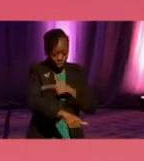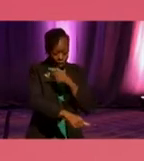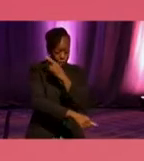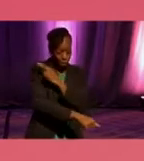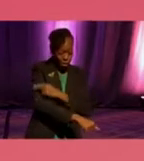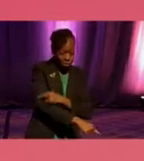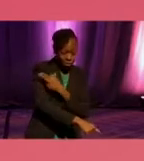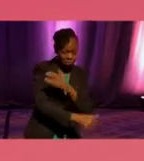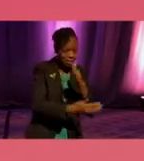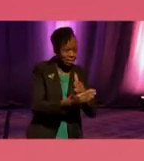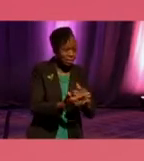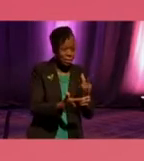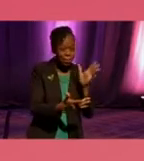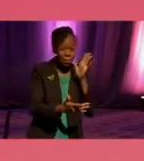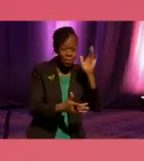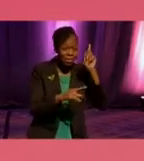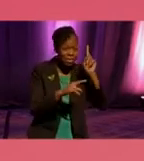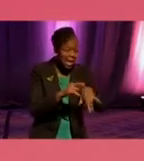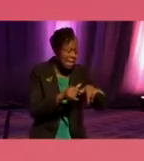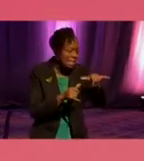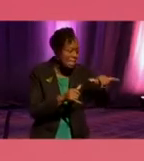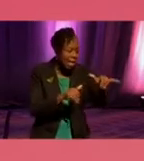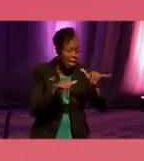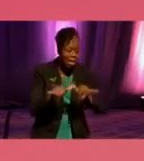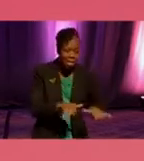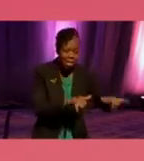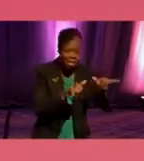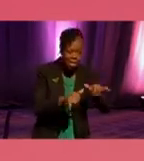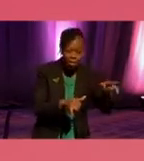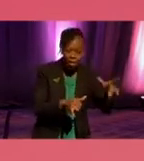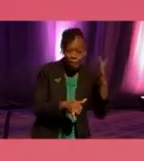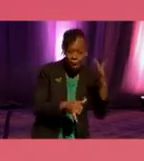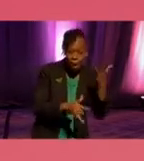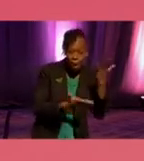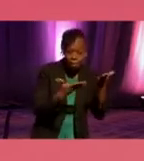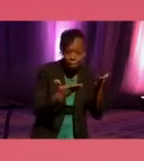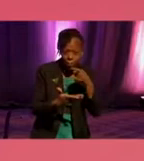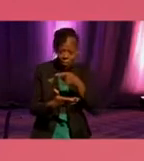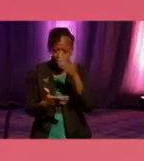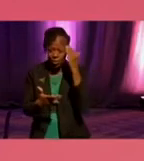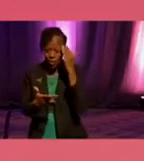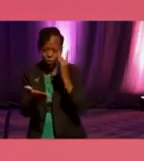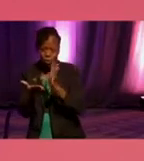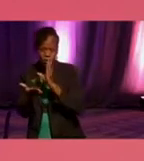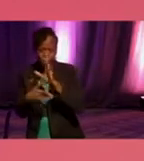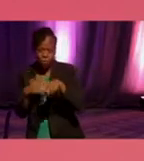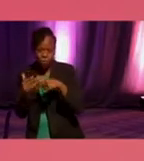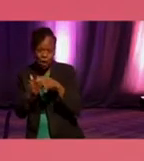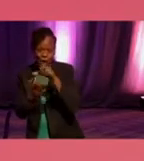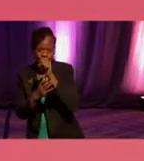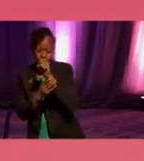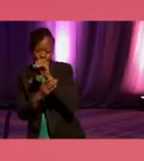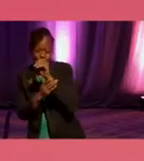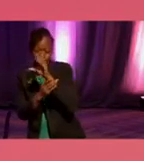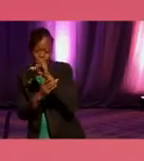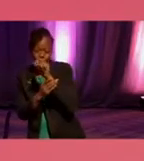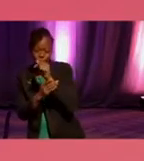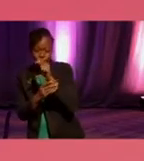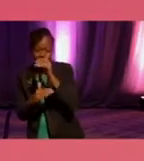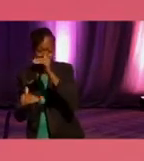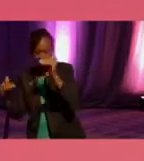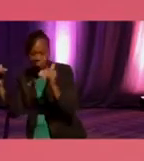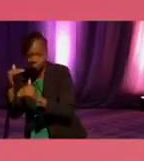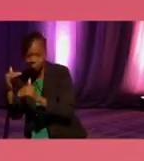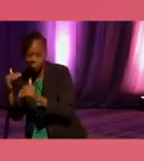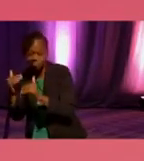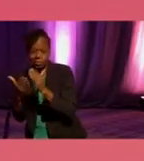be there all the time at the bedside for a number of reasons. These social determinants, like we talked about. Some parents have to go back to